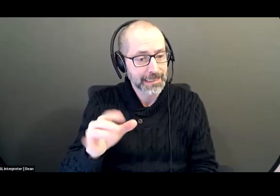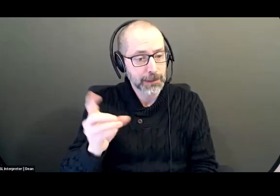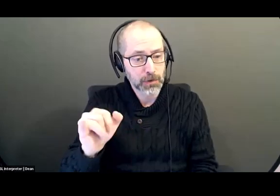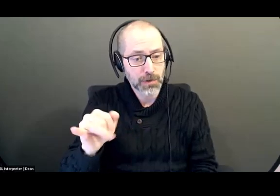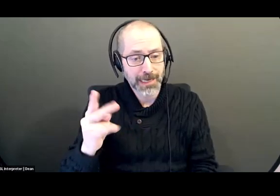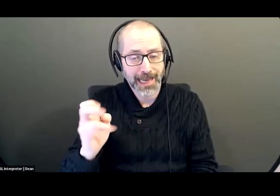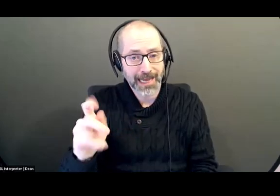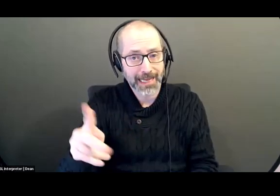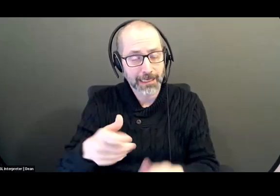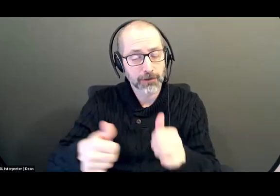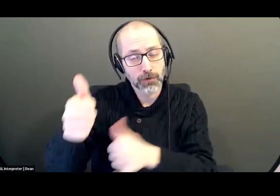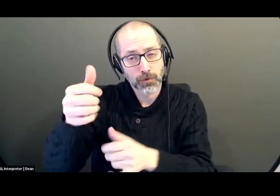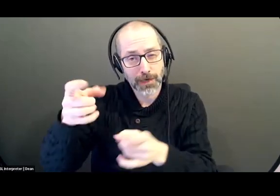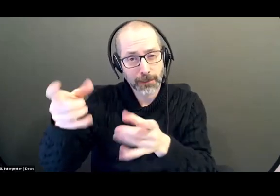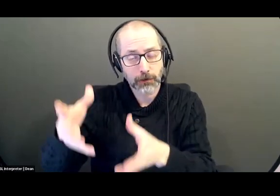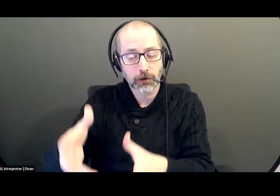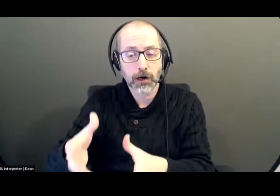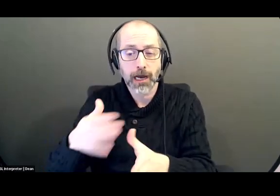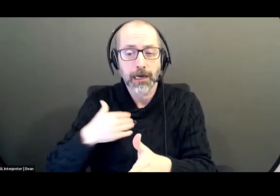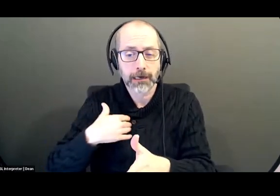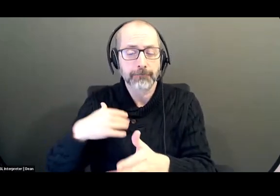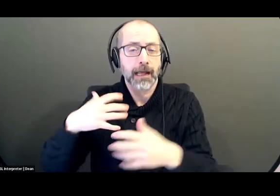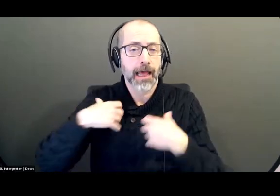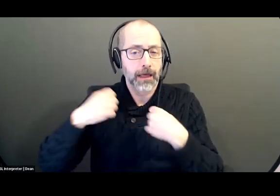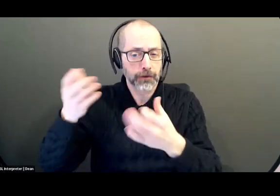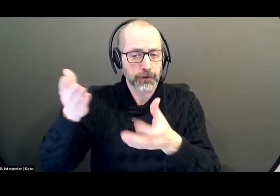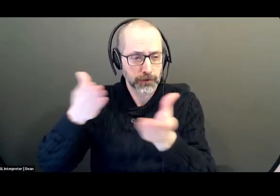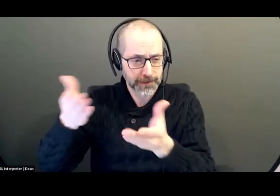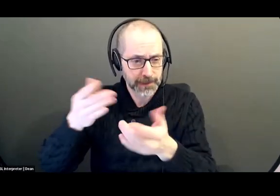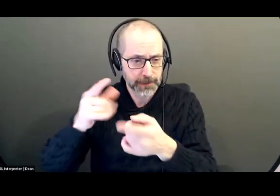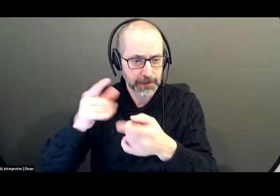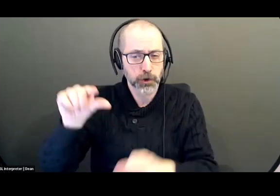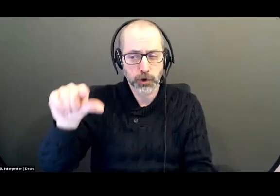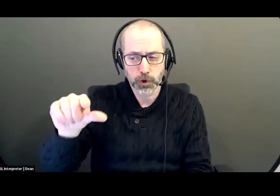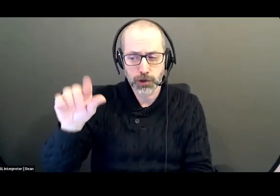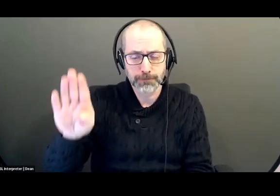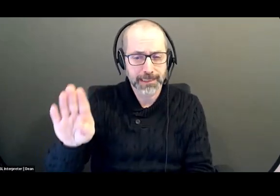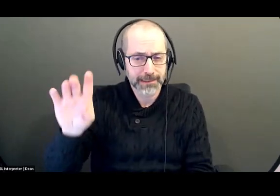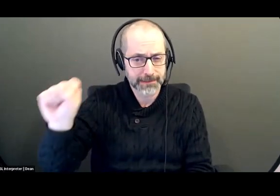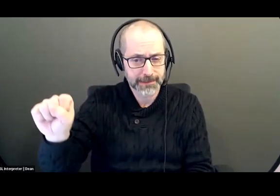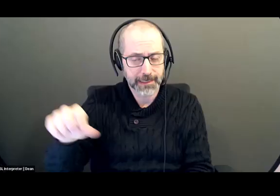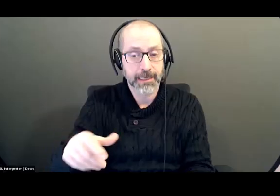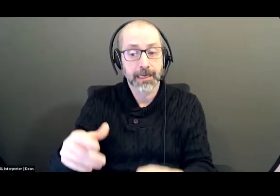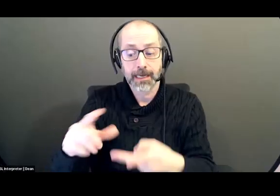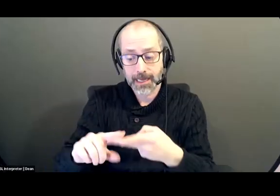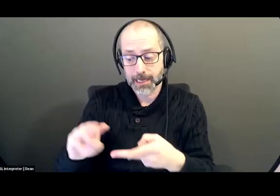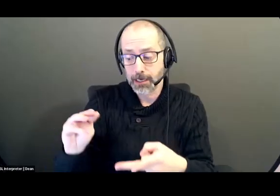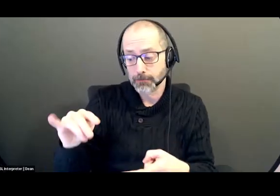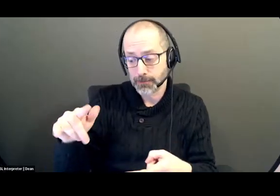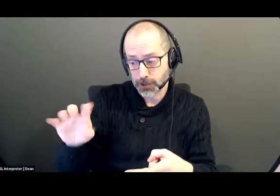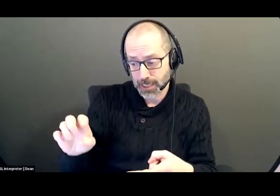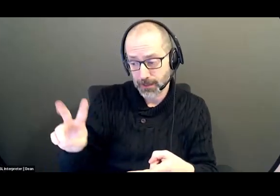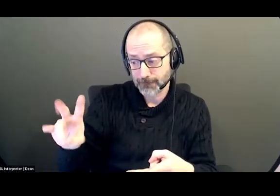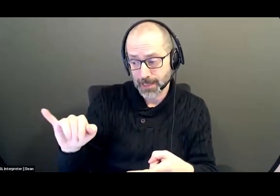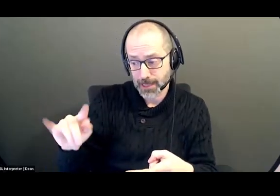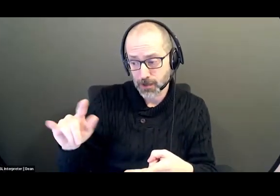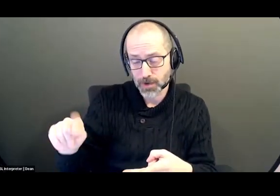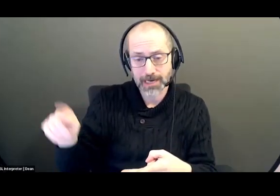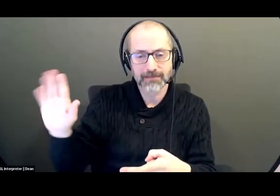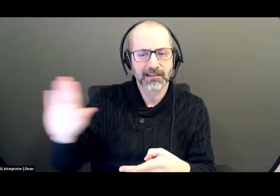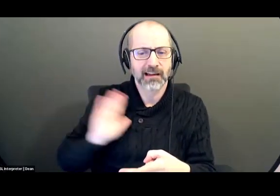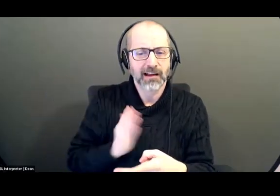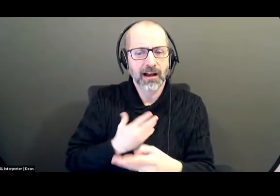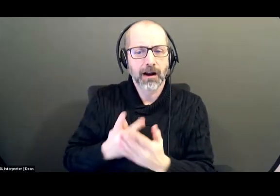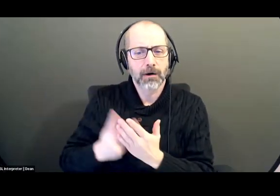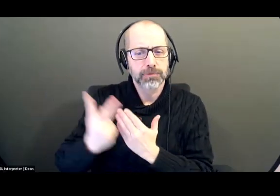hi, everyone. My name is Lindy Dowhaniuk. I'm the Director of Health Services for the George Spady Society. And with me, and she'll